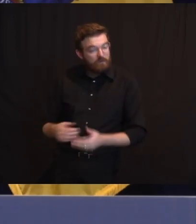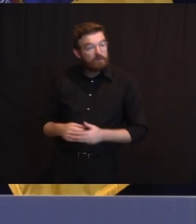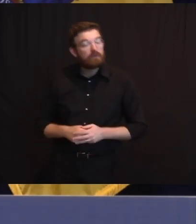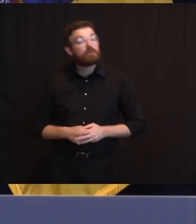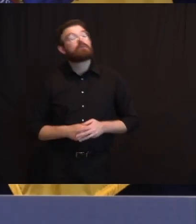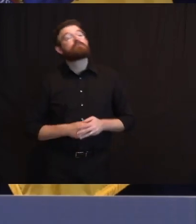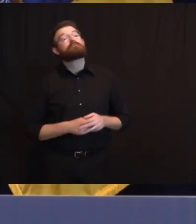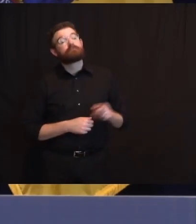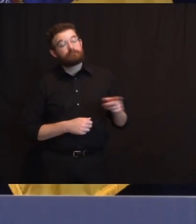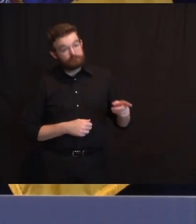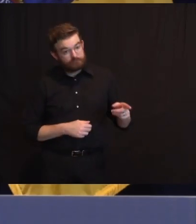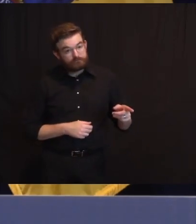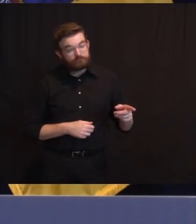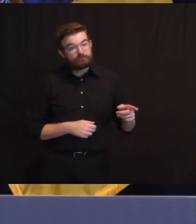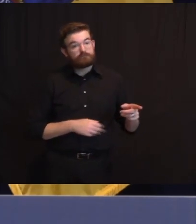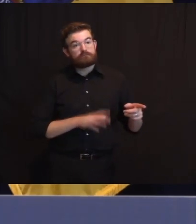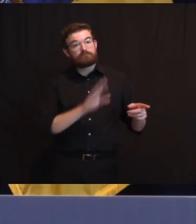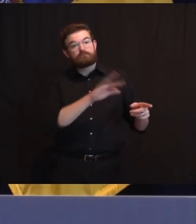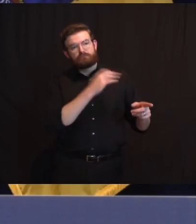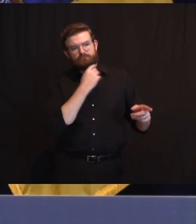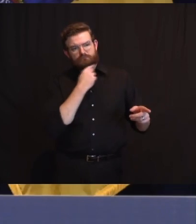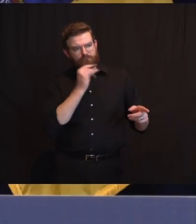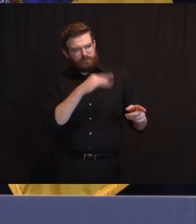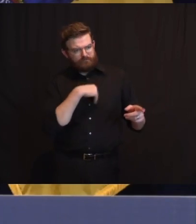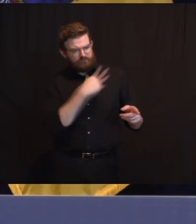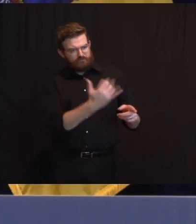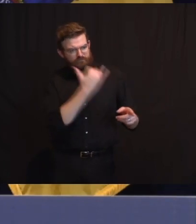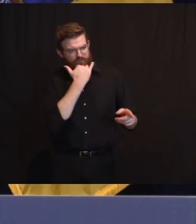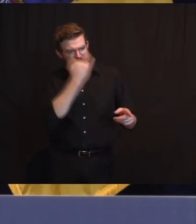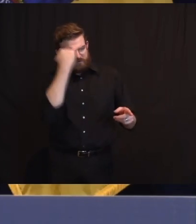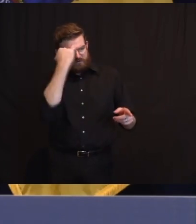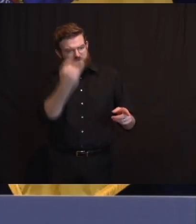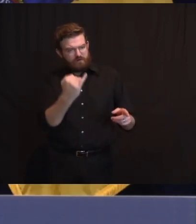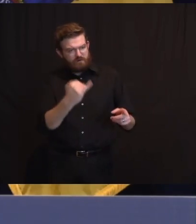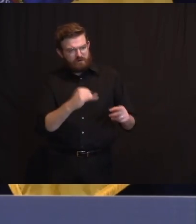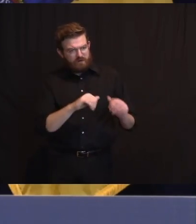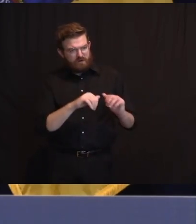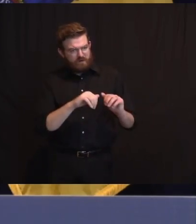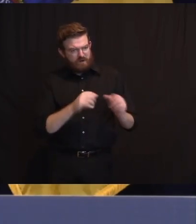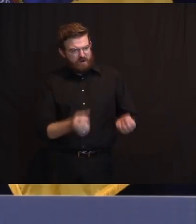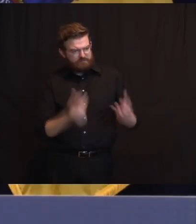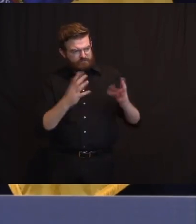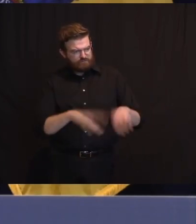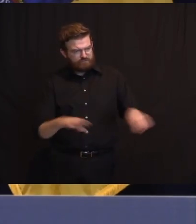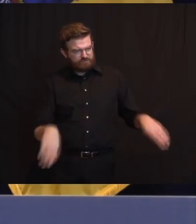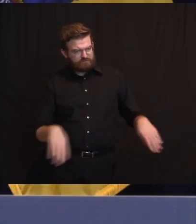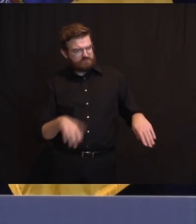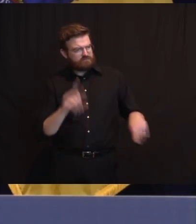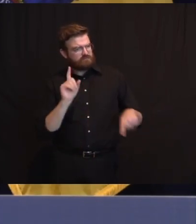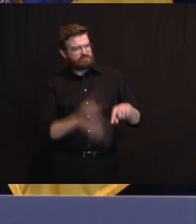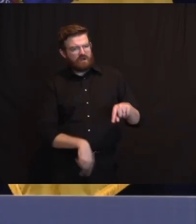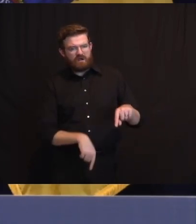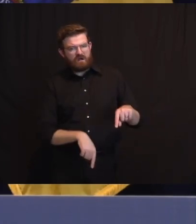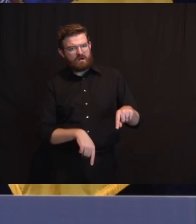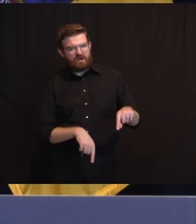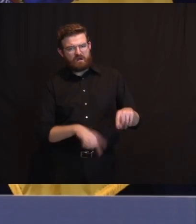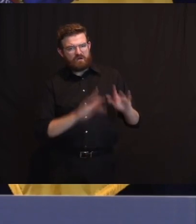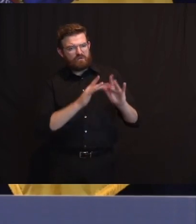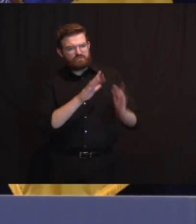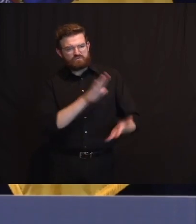wrong impression on how many kids can't right now access, either have a device or access the internet, I wasn't intending to. What's the number,